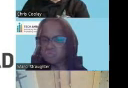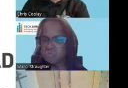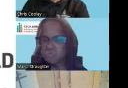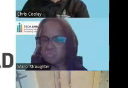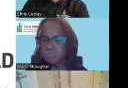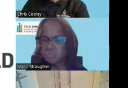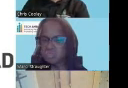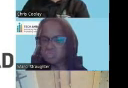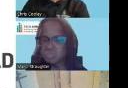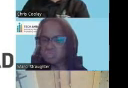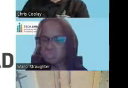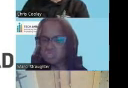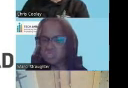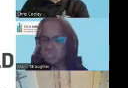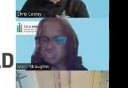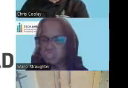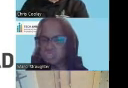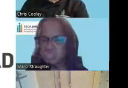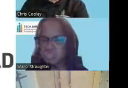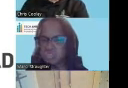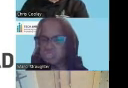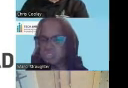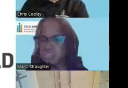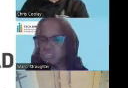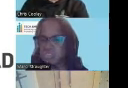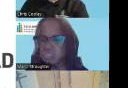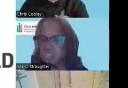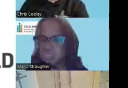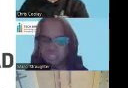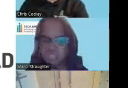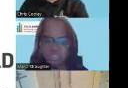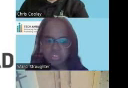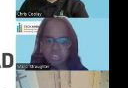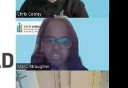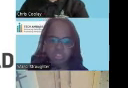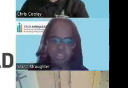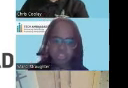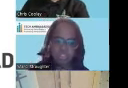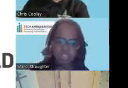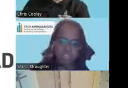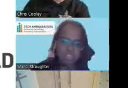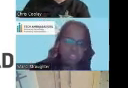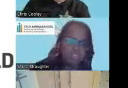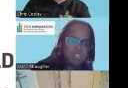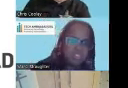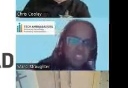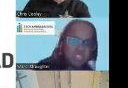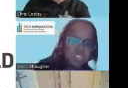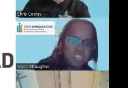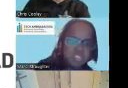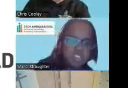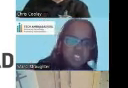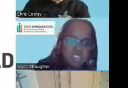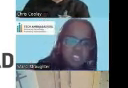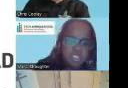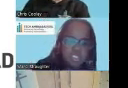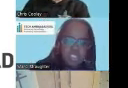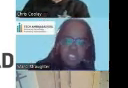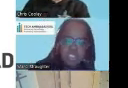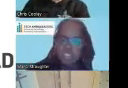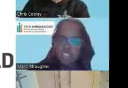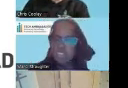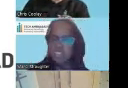with and your hotspot with. I'll give an example. When I lived in